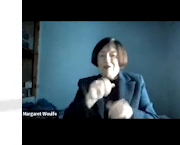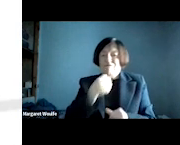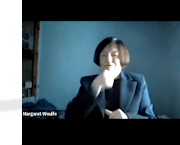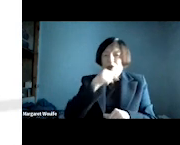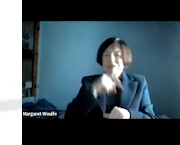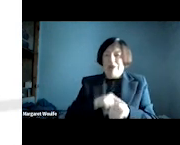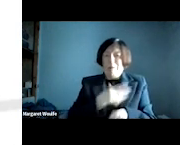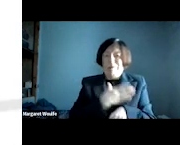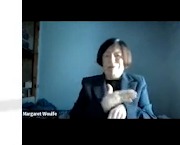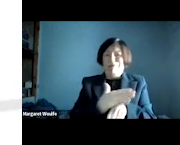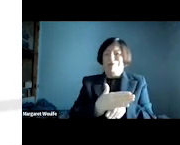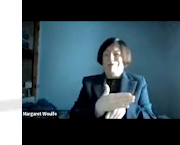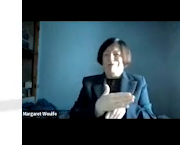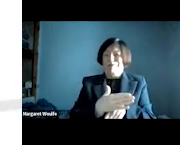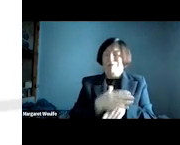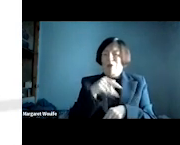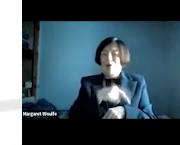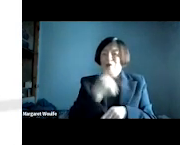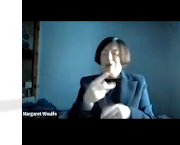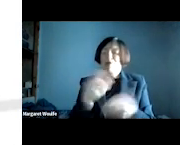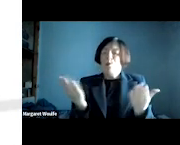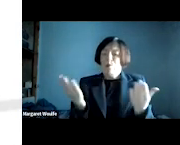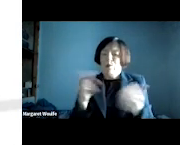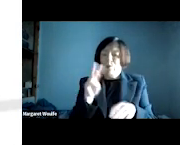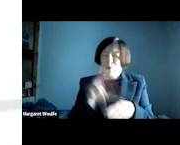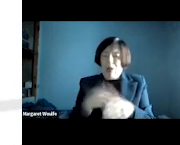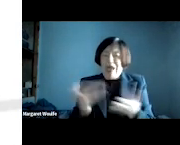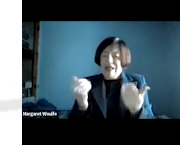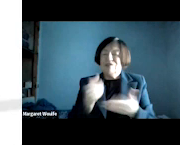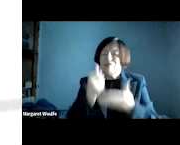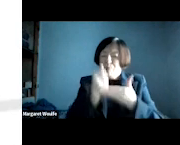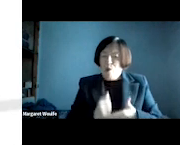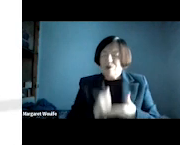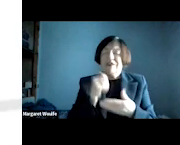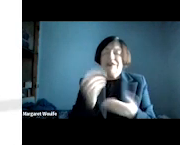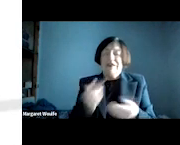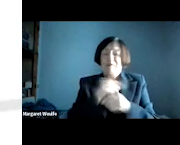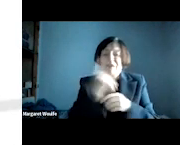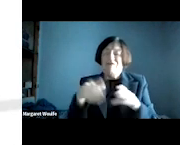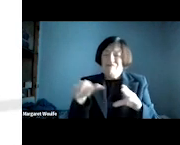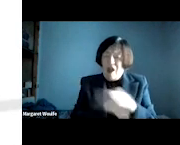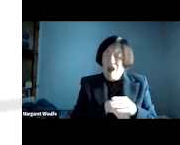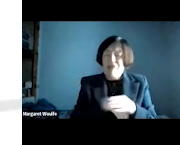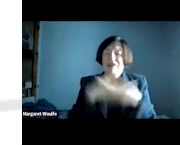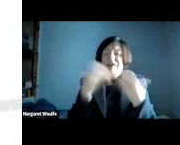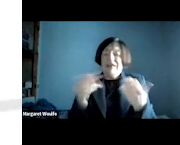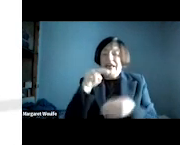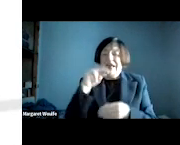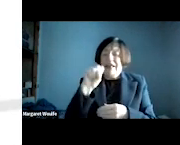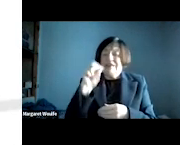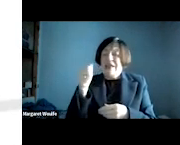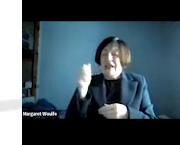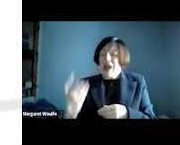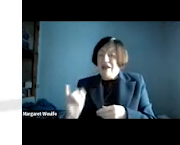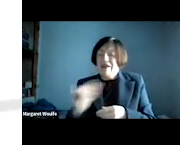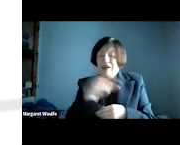time, you will be very well supported in terms of participation. NSAI,